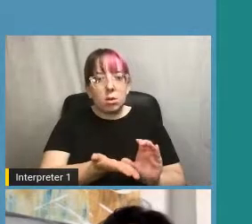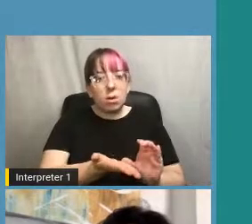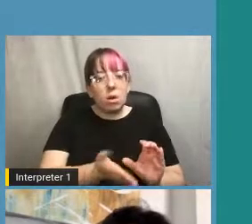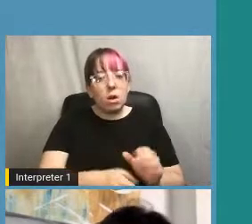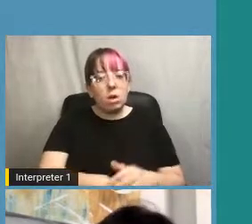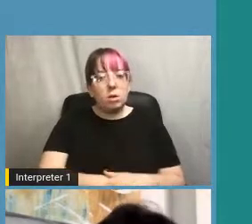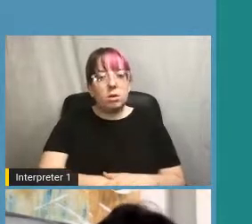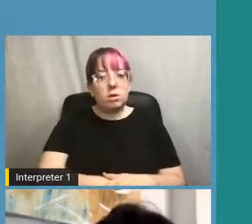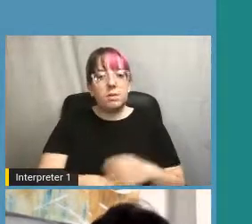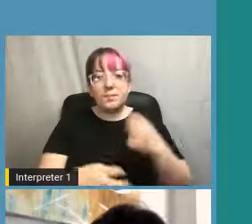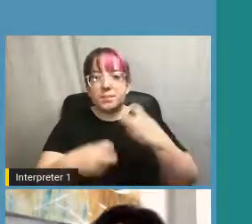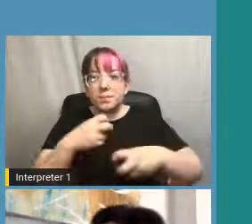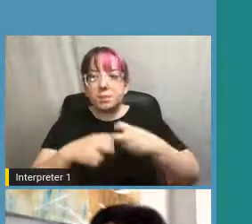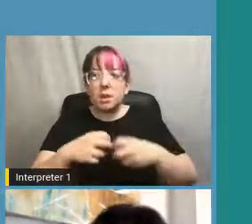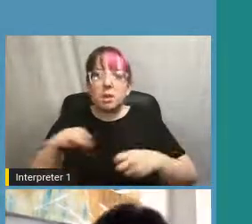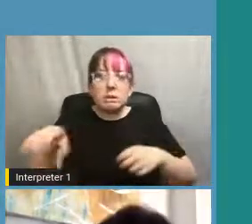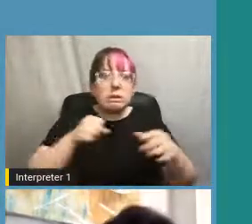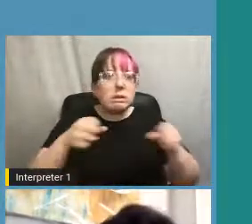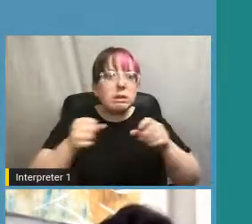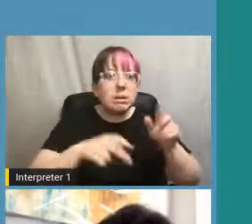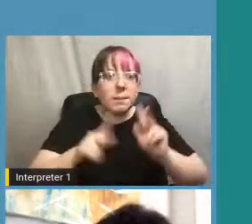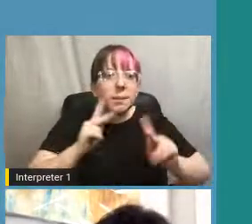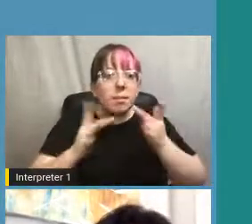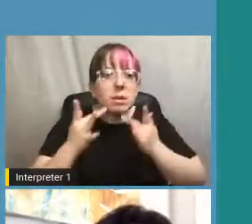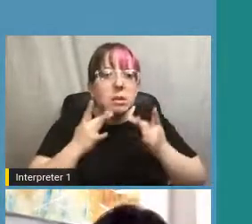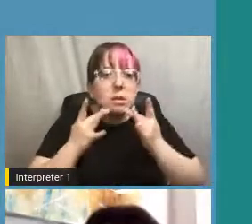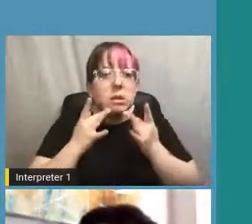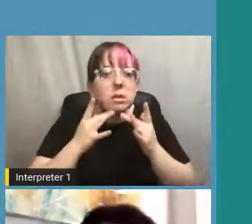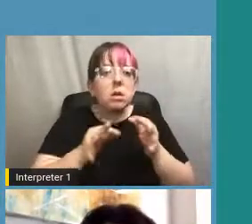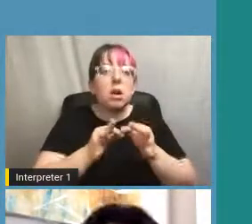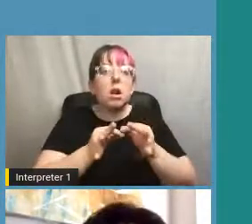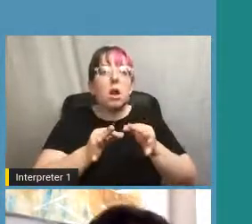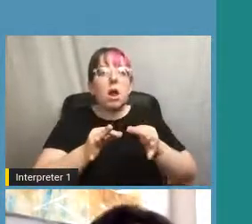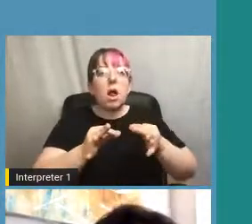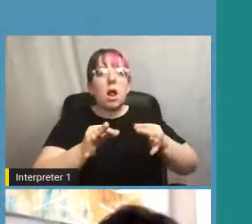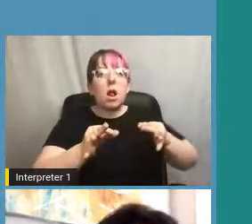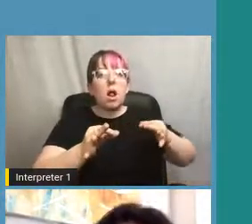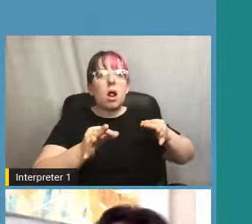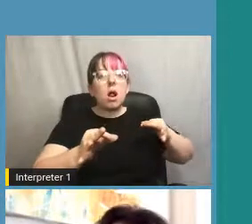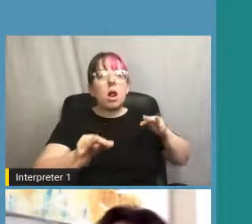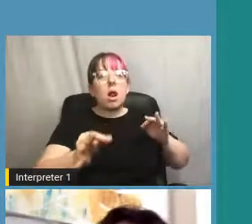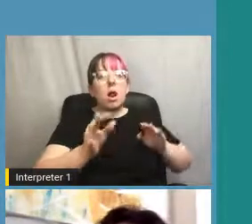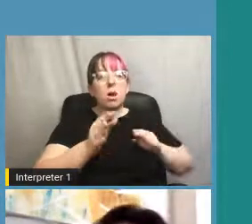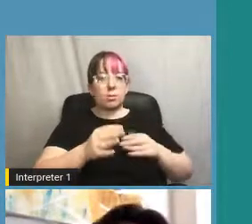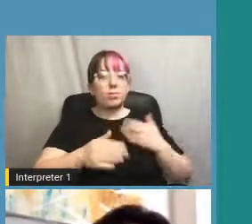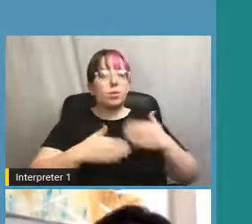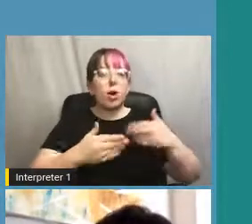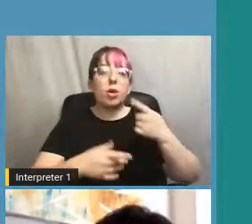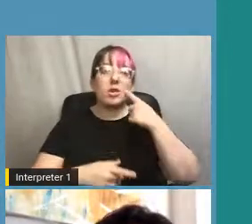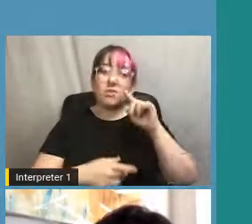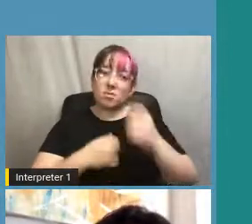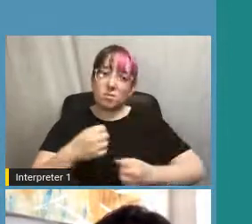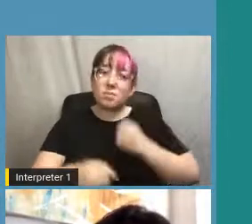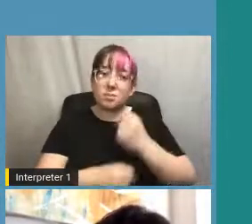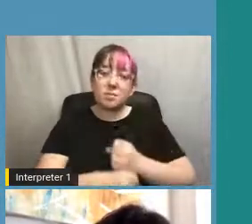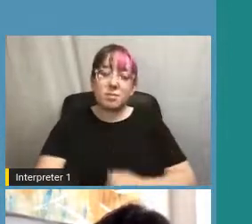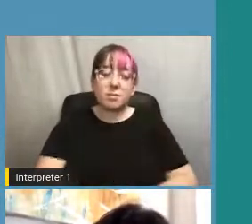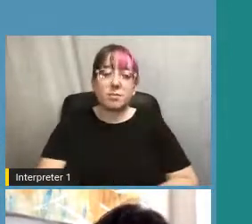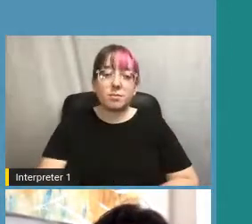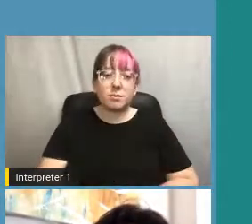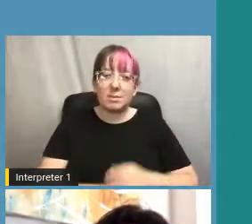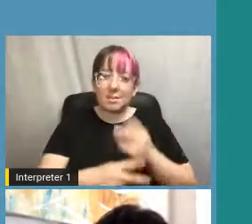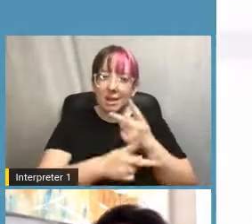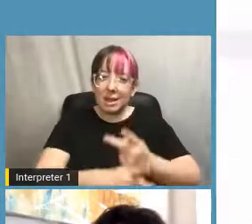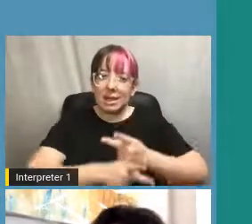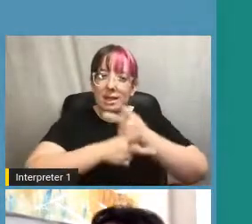of finding people. You're going to delay your progress for about a year. So be very careful when you